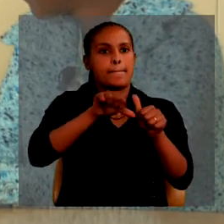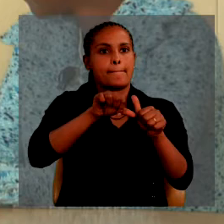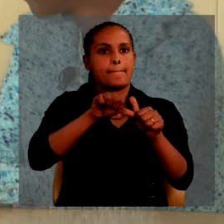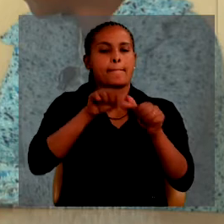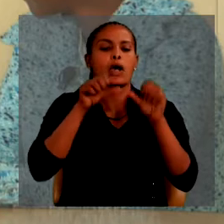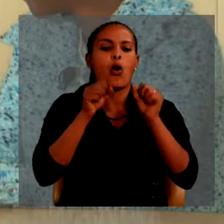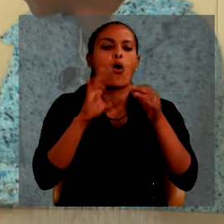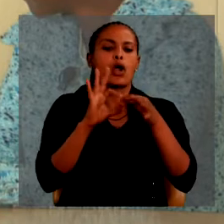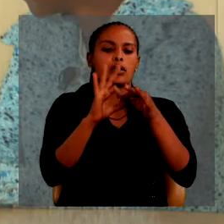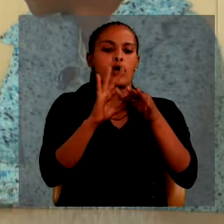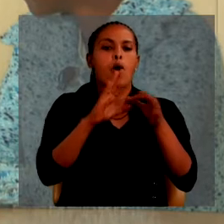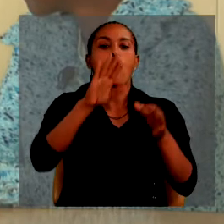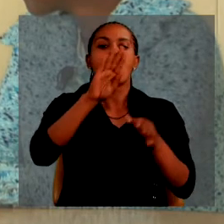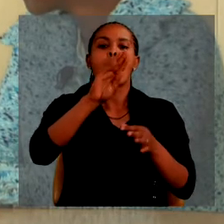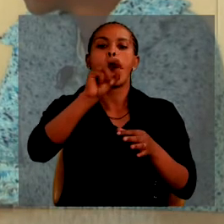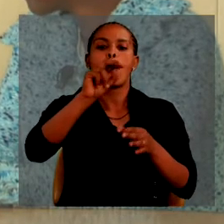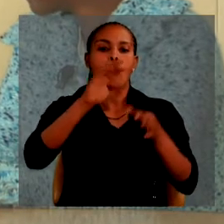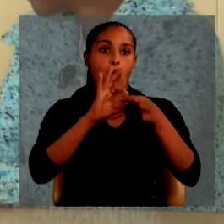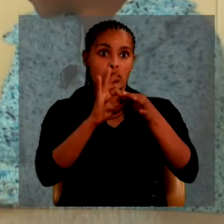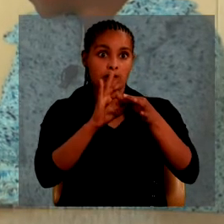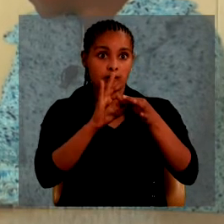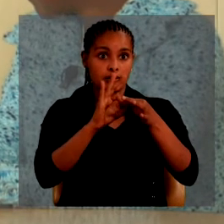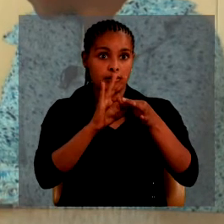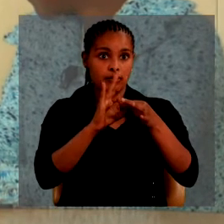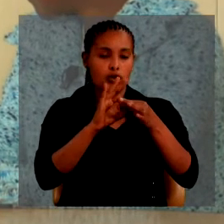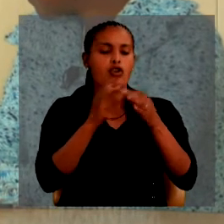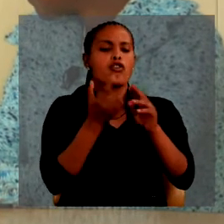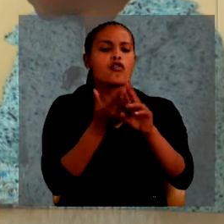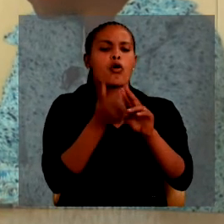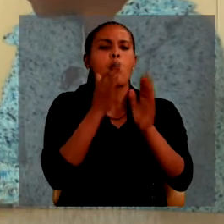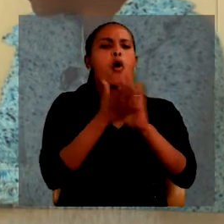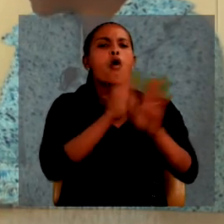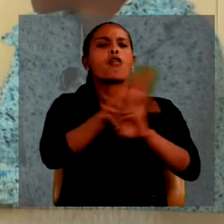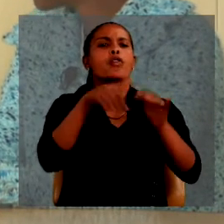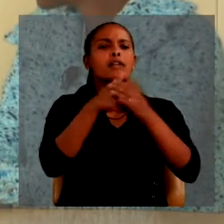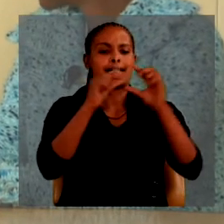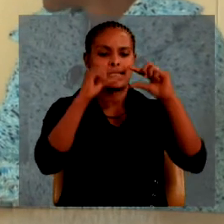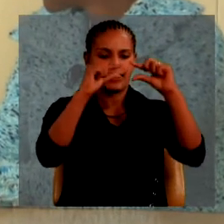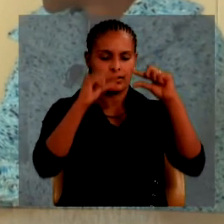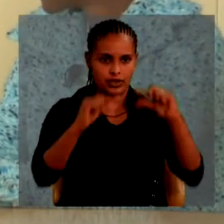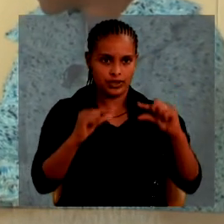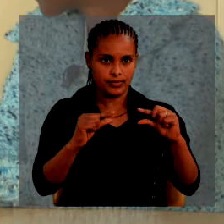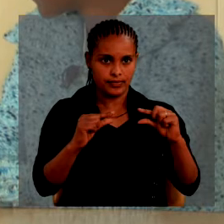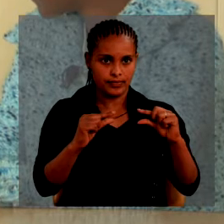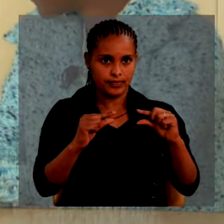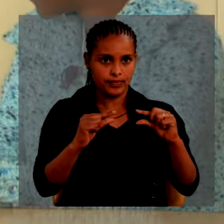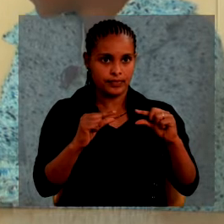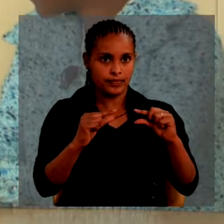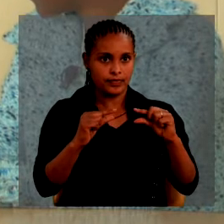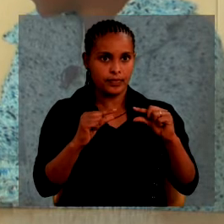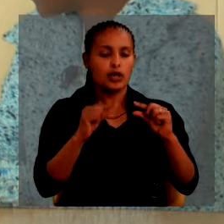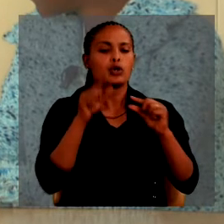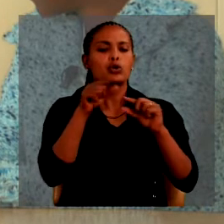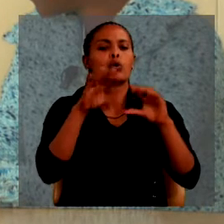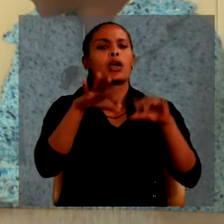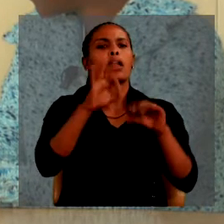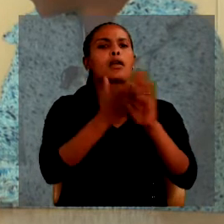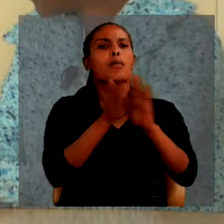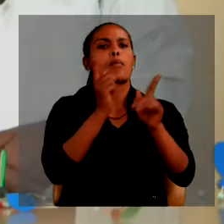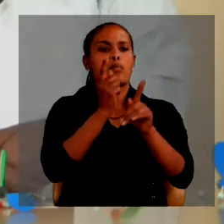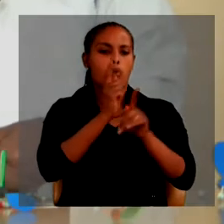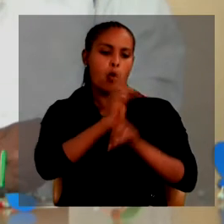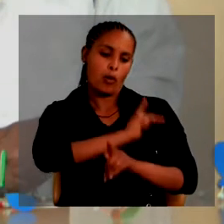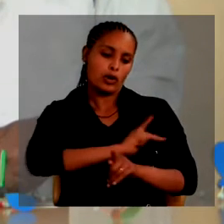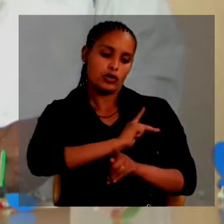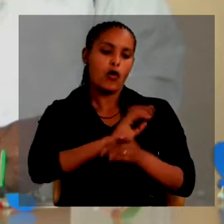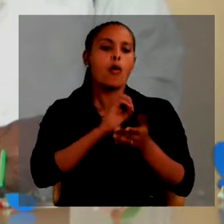are connected, bonded, and from the overall structure you get properties